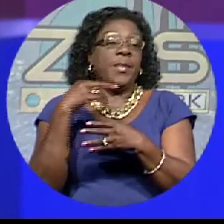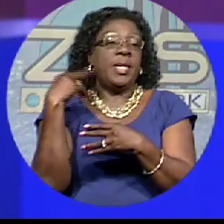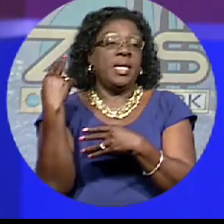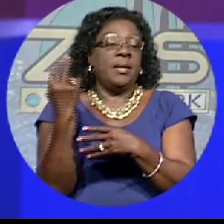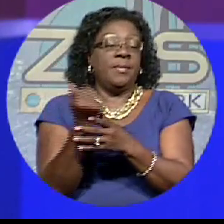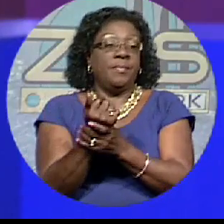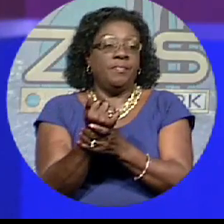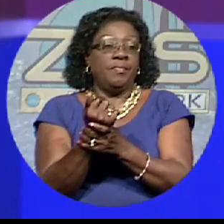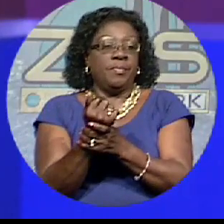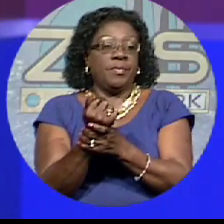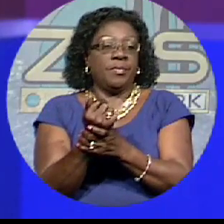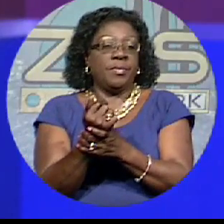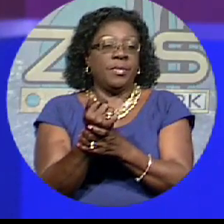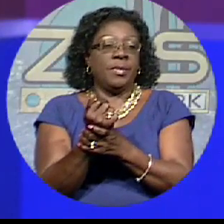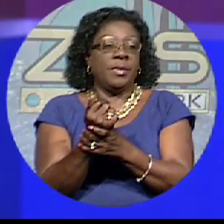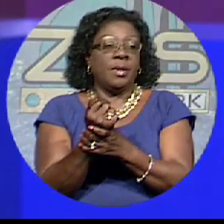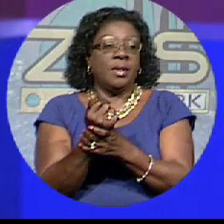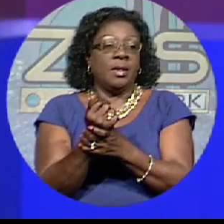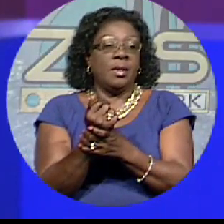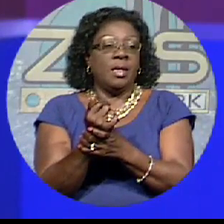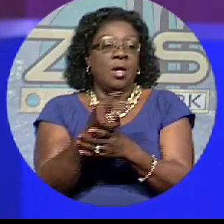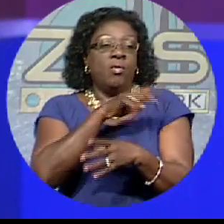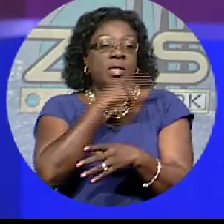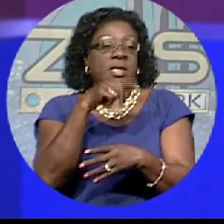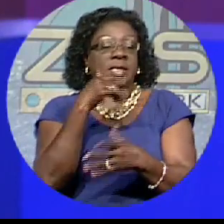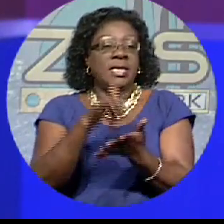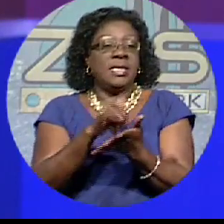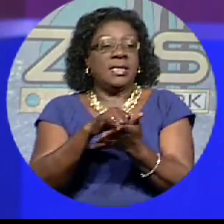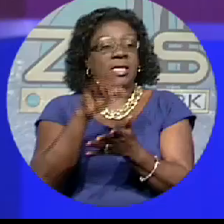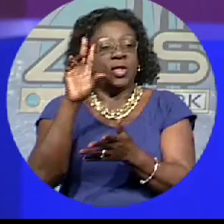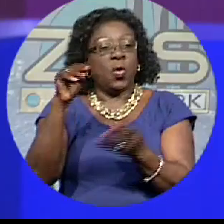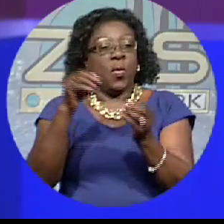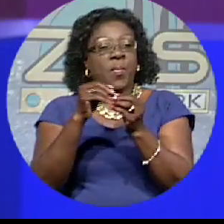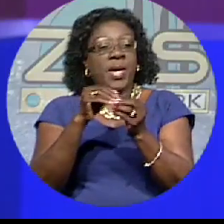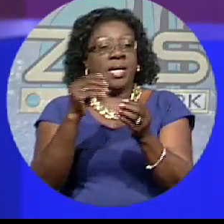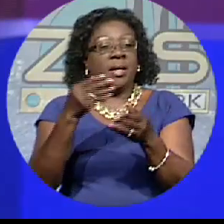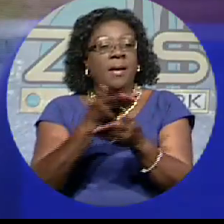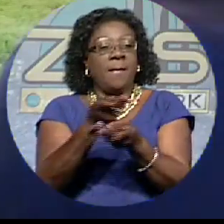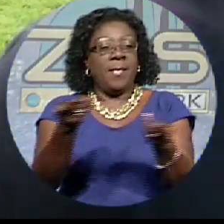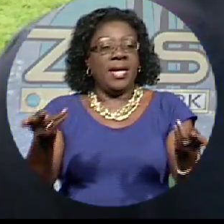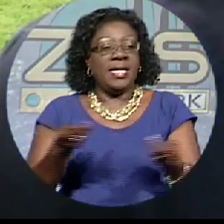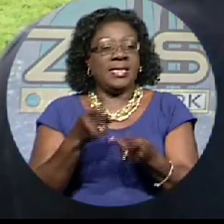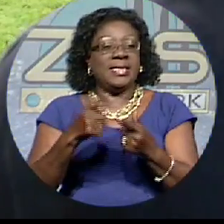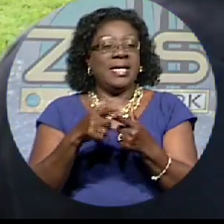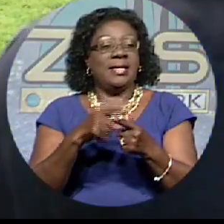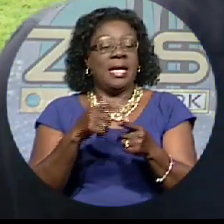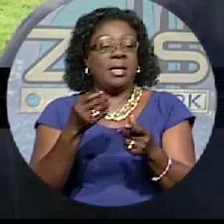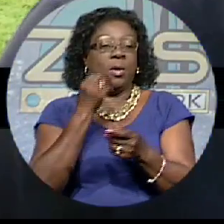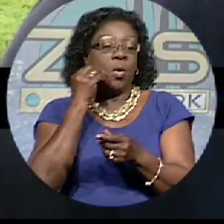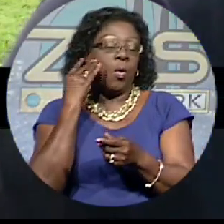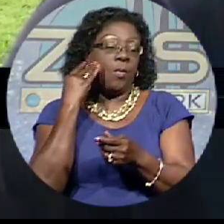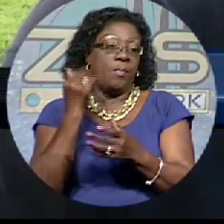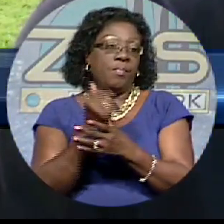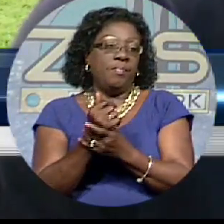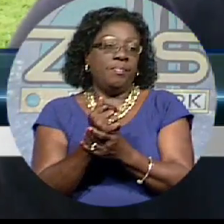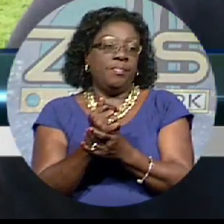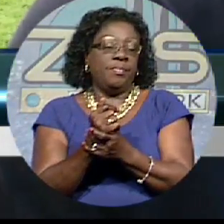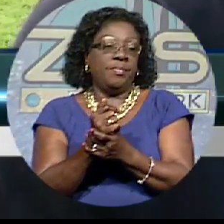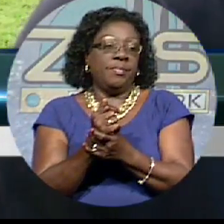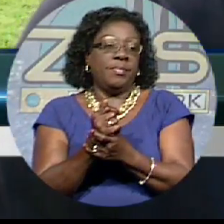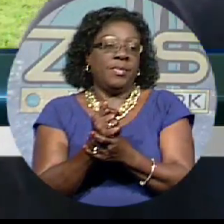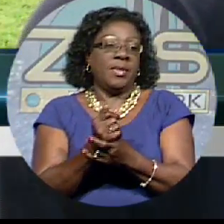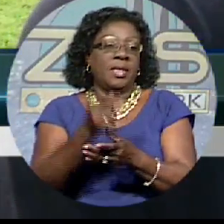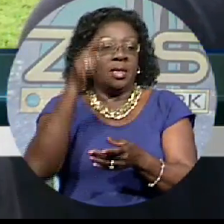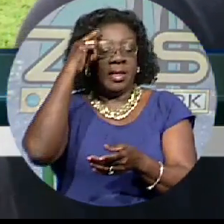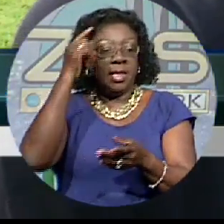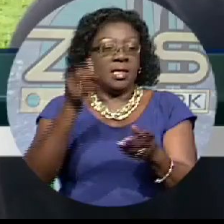to working out in while in the United States, Richardson says there's no better place than home. I found all my facilities here in the island, which is good because